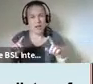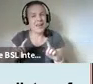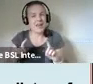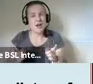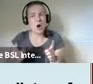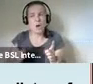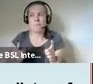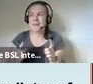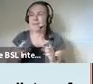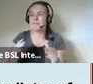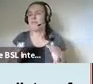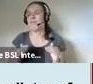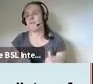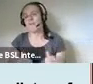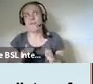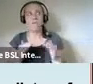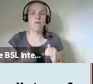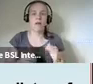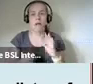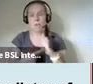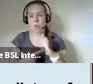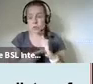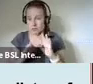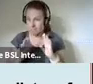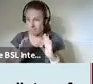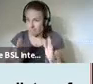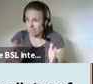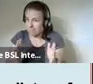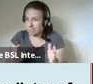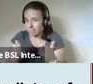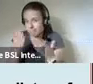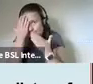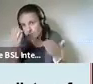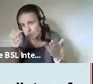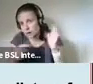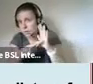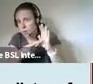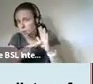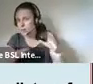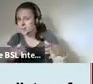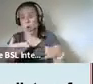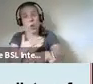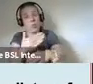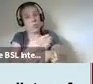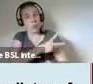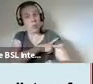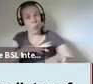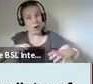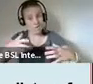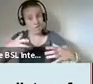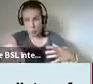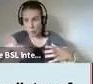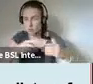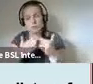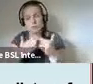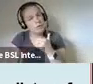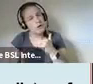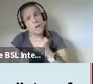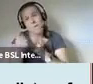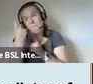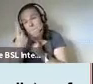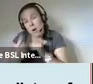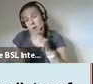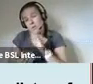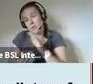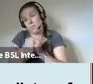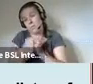whole endeavor. We know that evidence suggests that the workforce is one of the most important factors influencing the quality